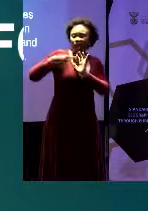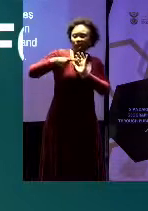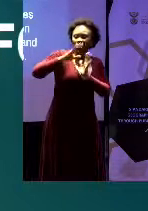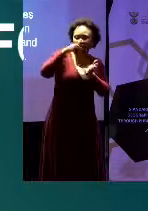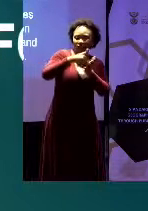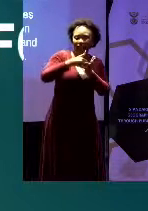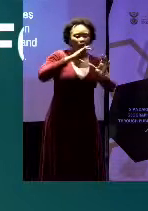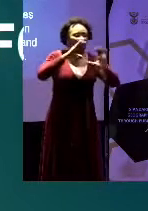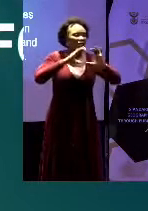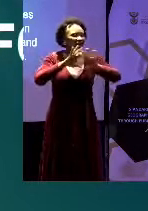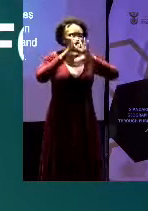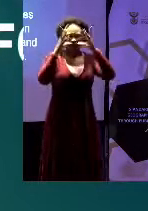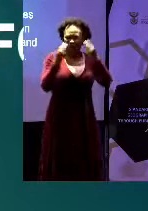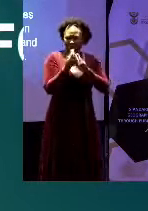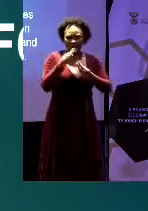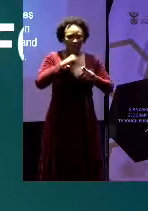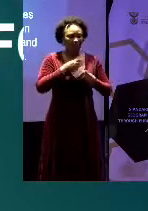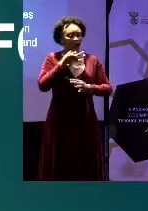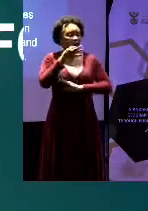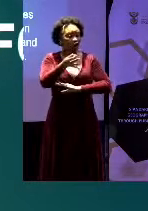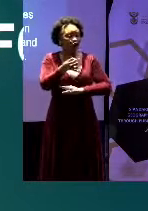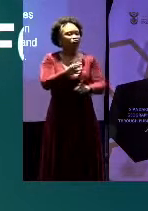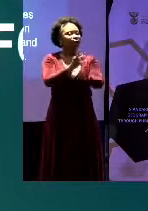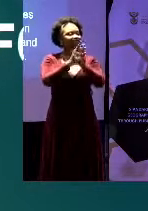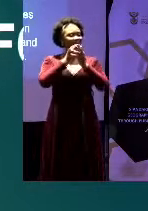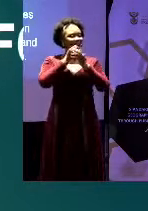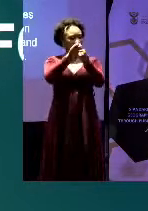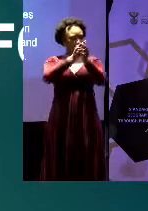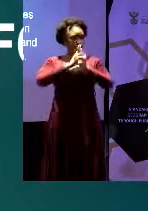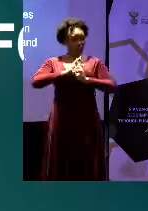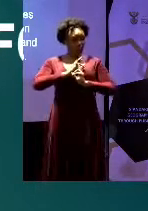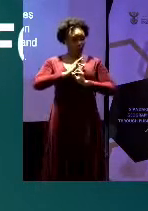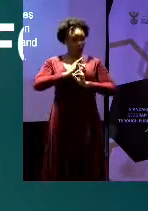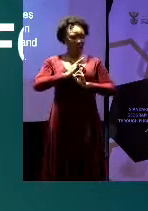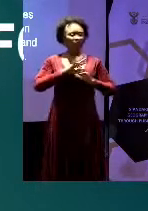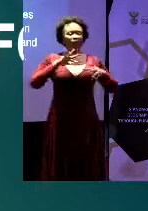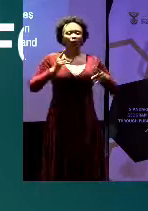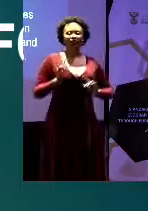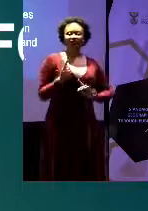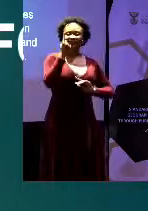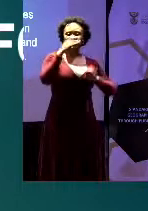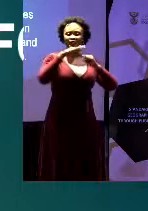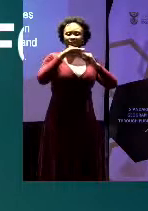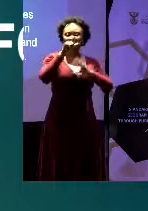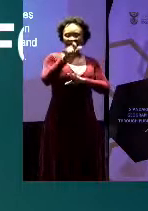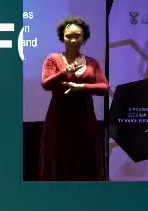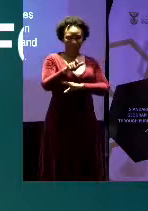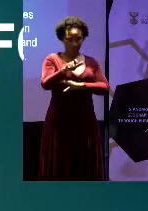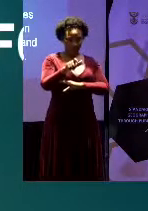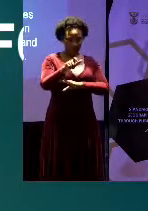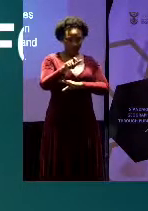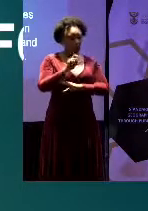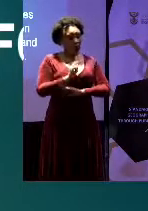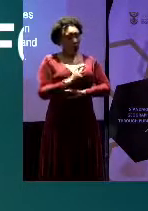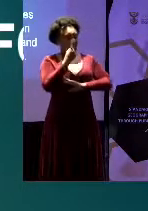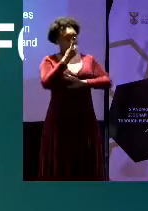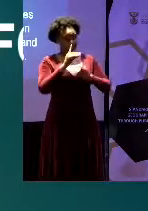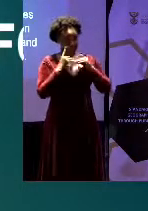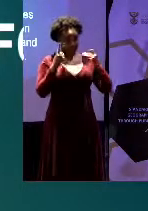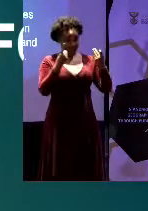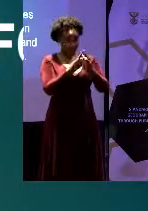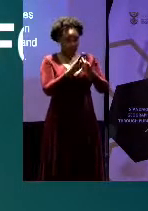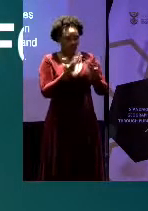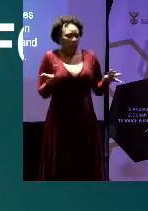just everything that we asked of them, they would deliver. Well, the first member the first department is the Department